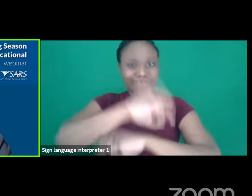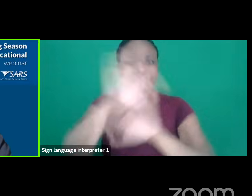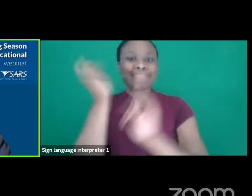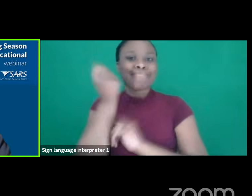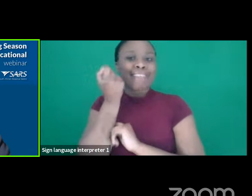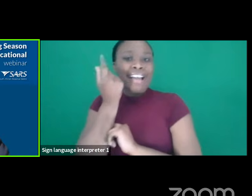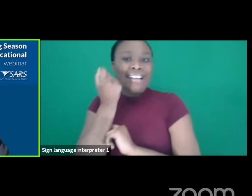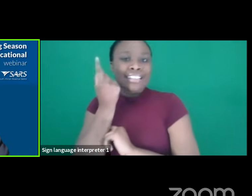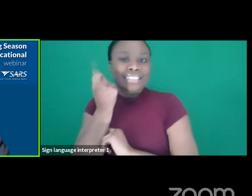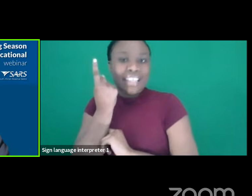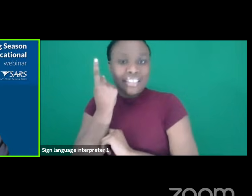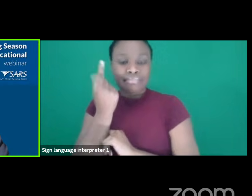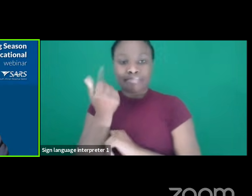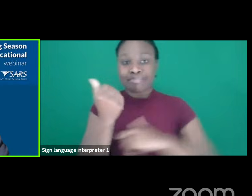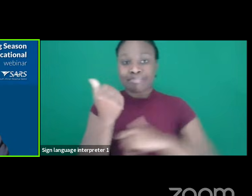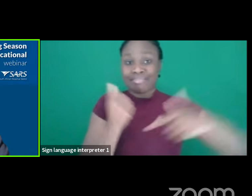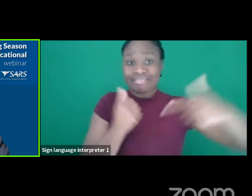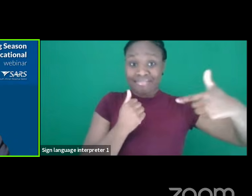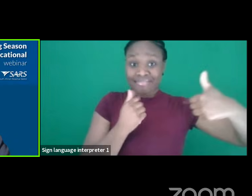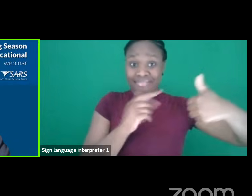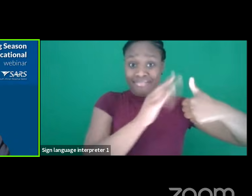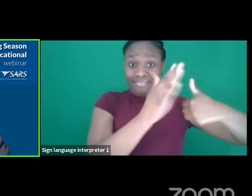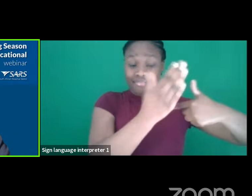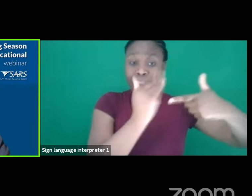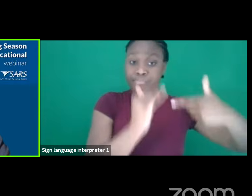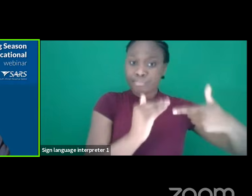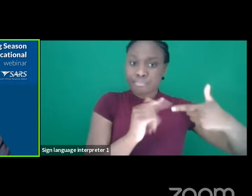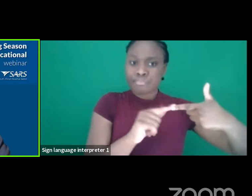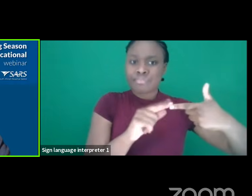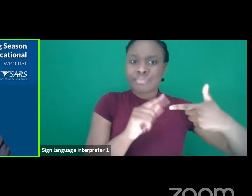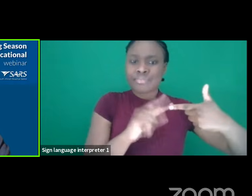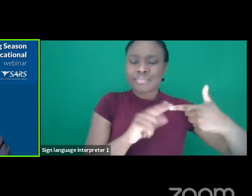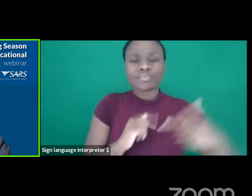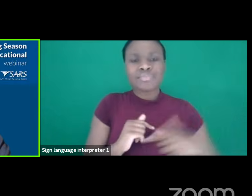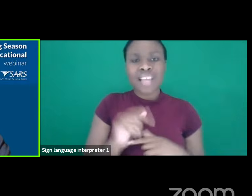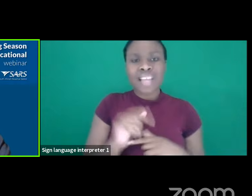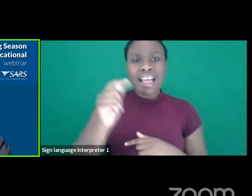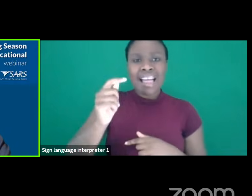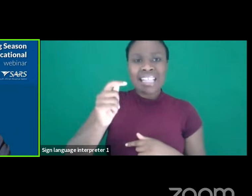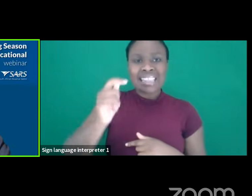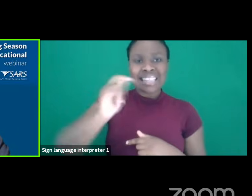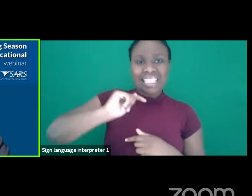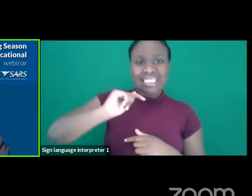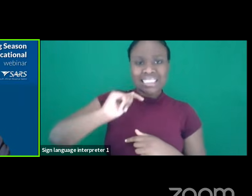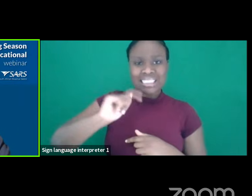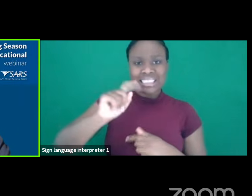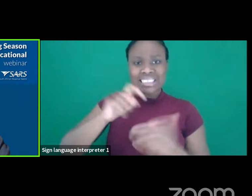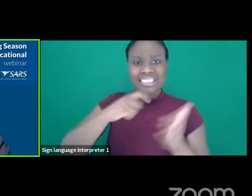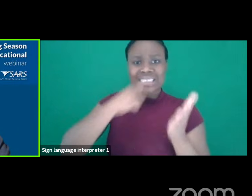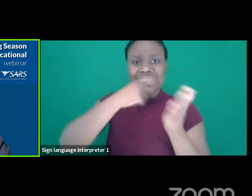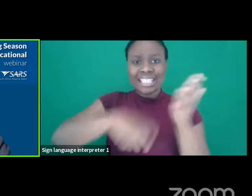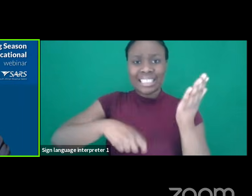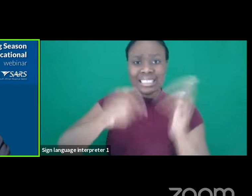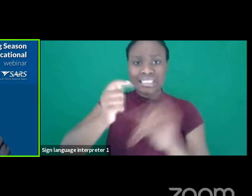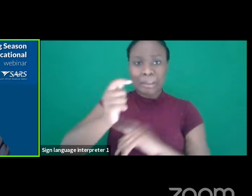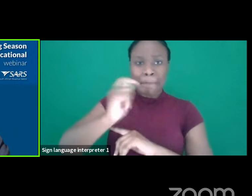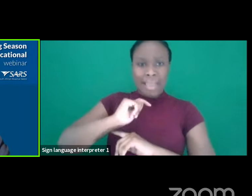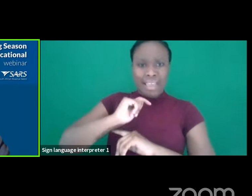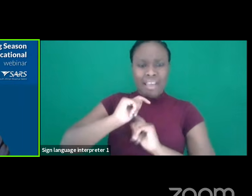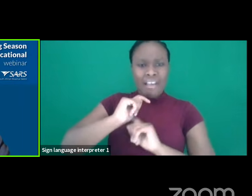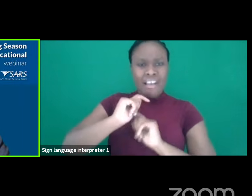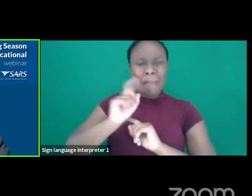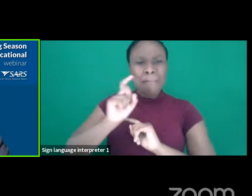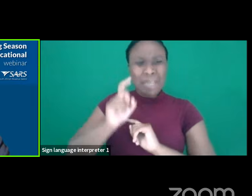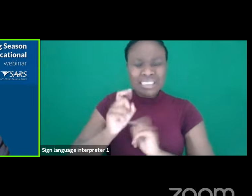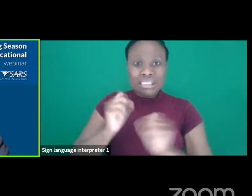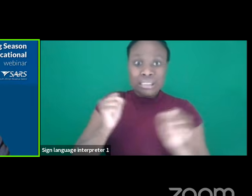to making it easy for taxpayers to comply. And this is very important also because much as